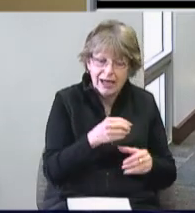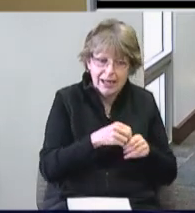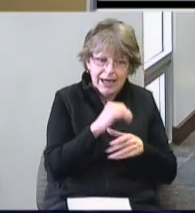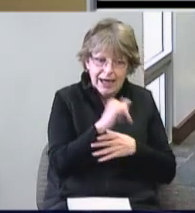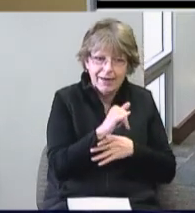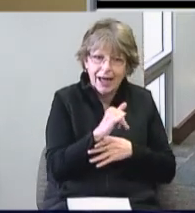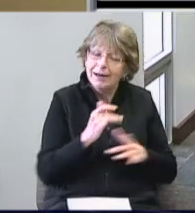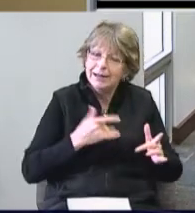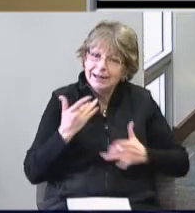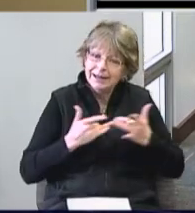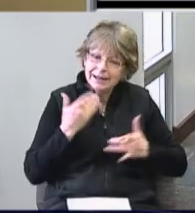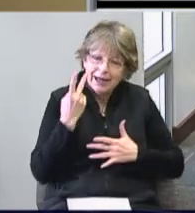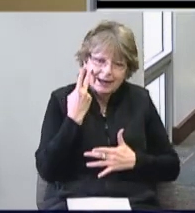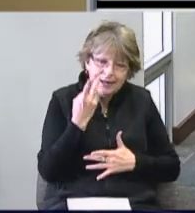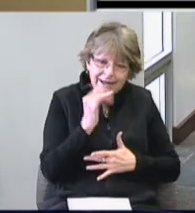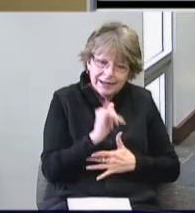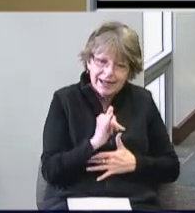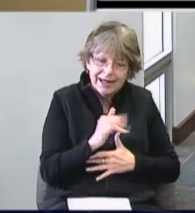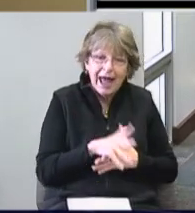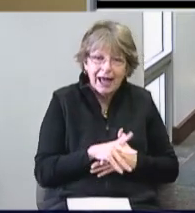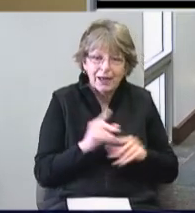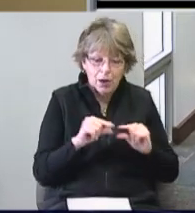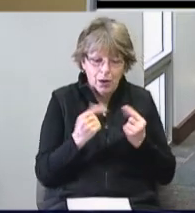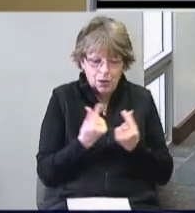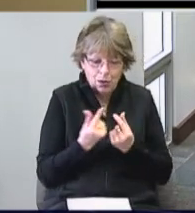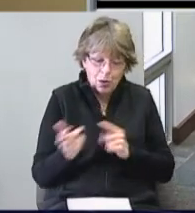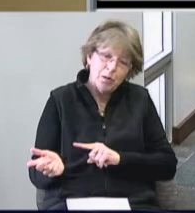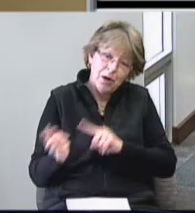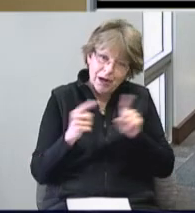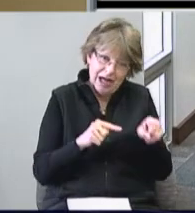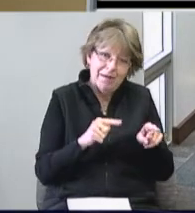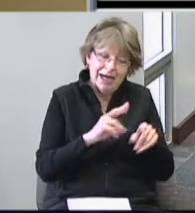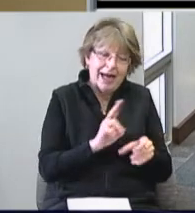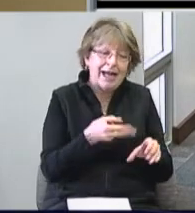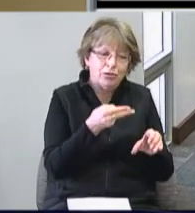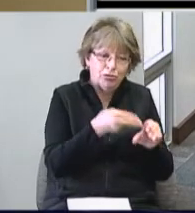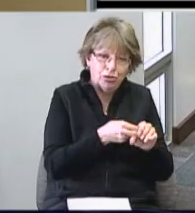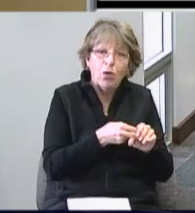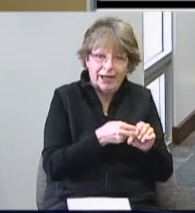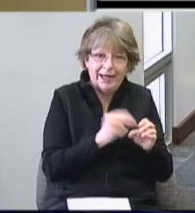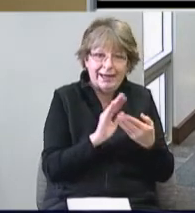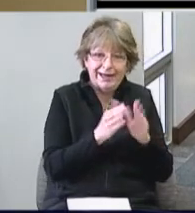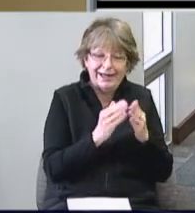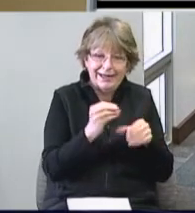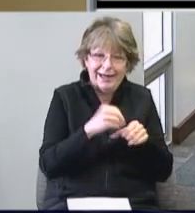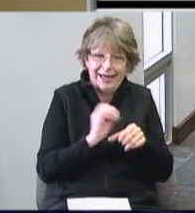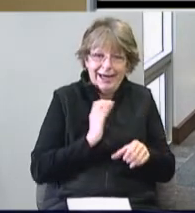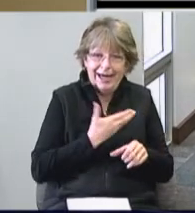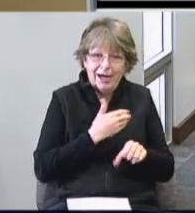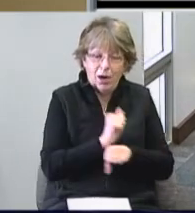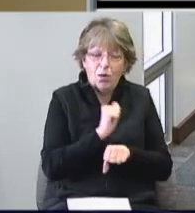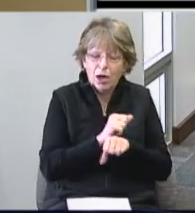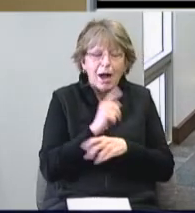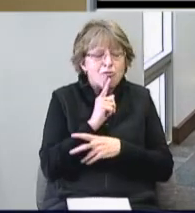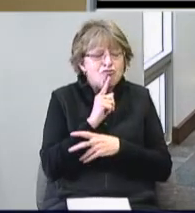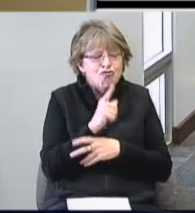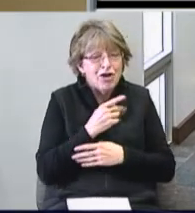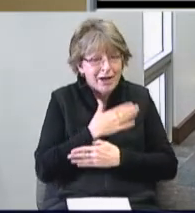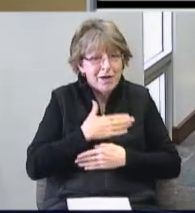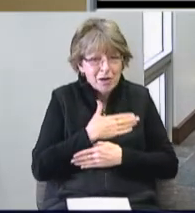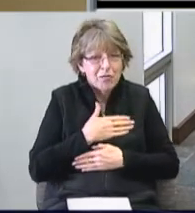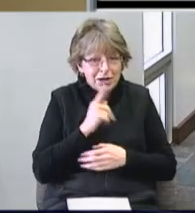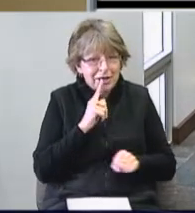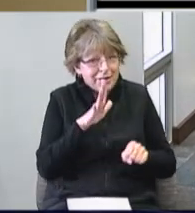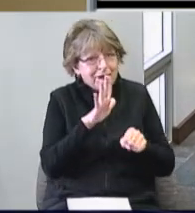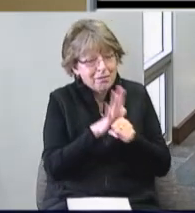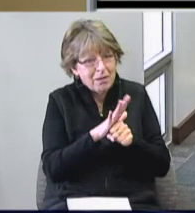exciting to see that organizations are stepping up and joining that work. And I really appreciate the investment and the commitment to that